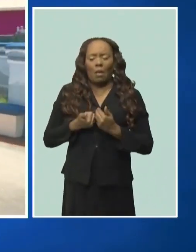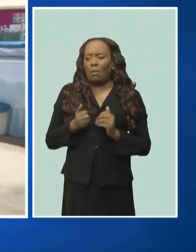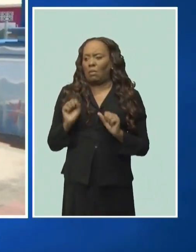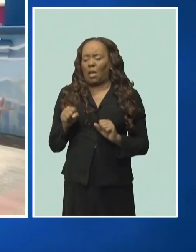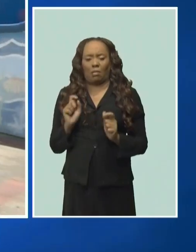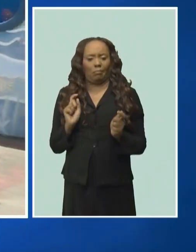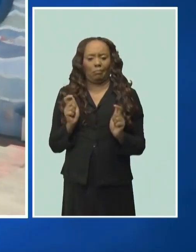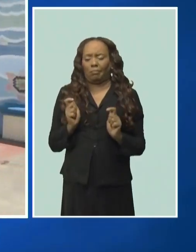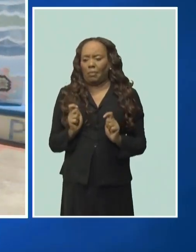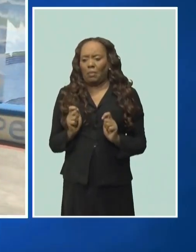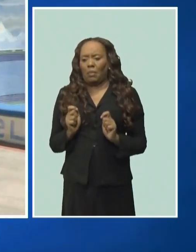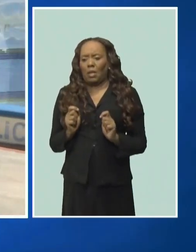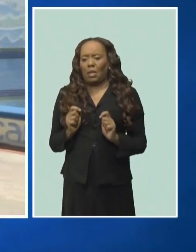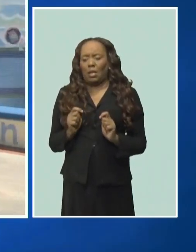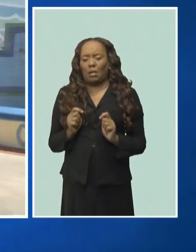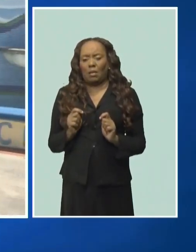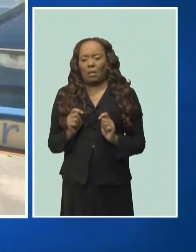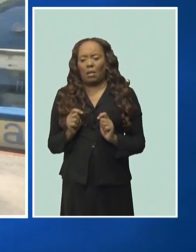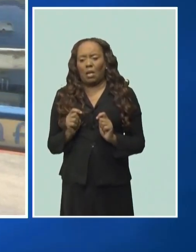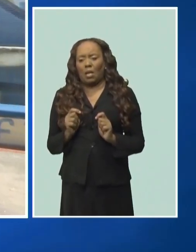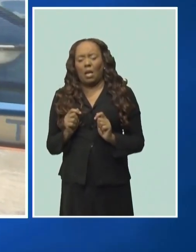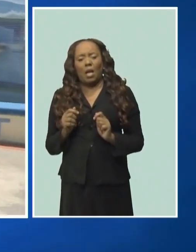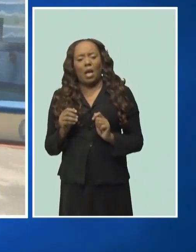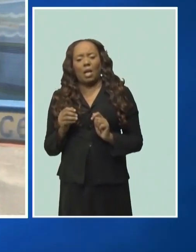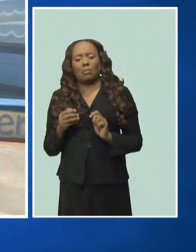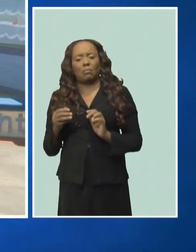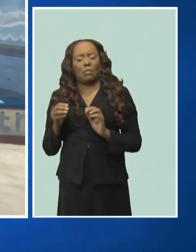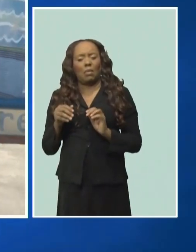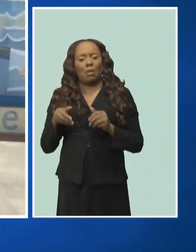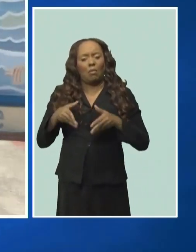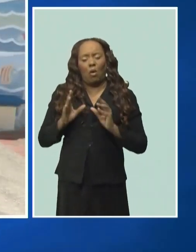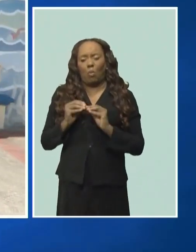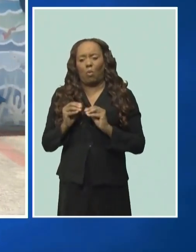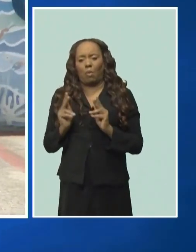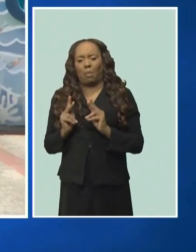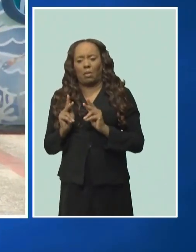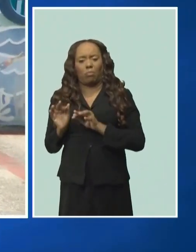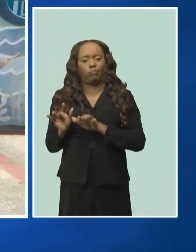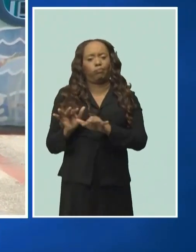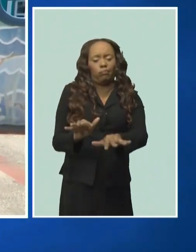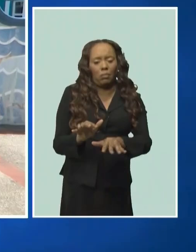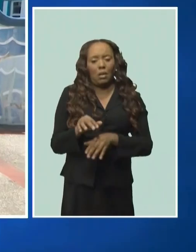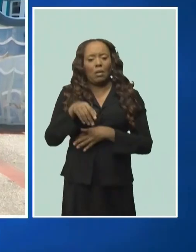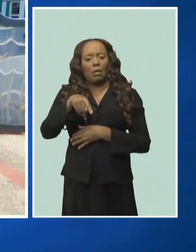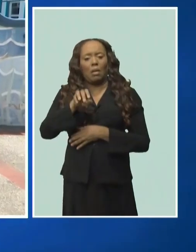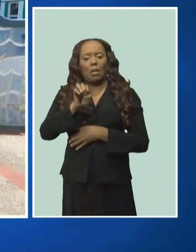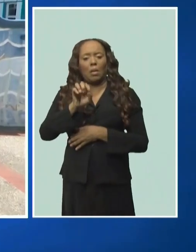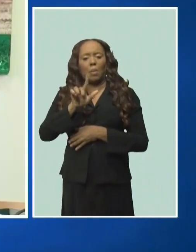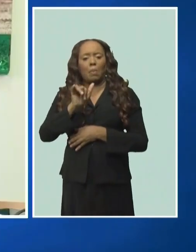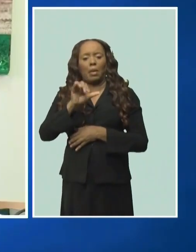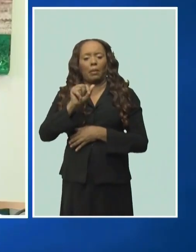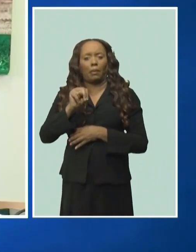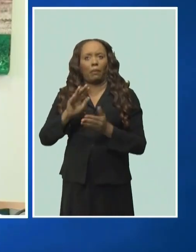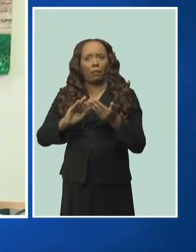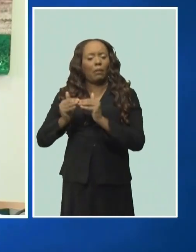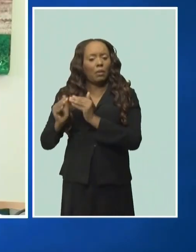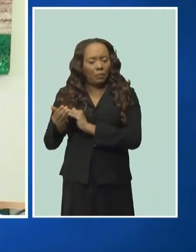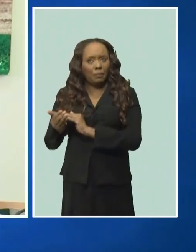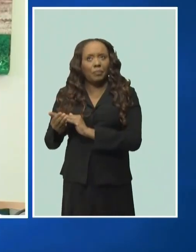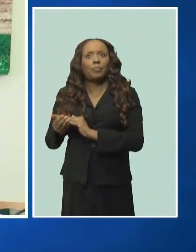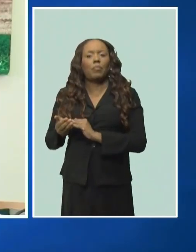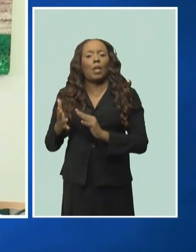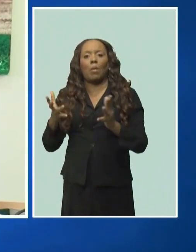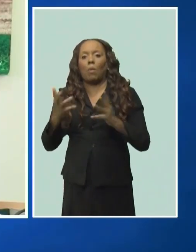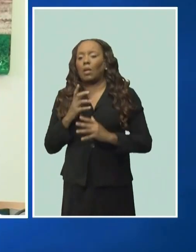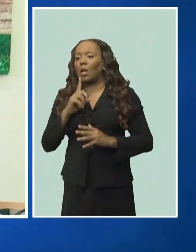we're recommending. And we're also going to be bringing alive a fan zone at Pelican Village to ensure that Pelican Village does come